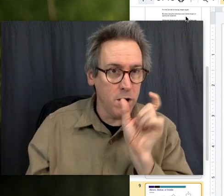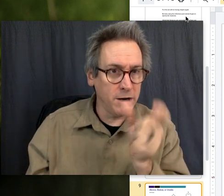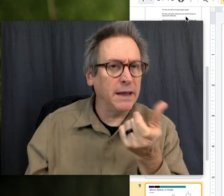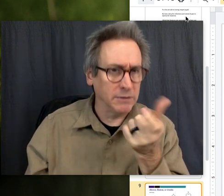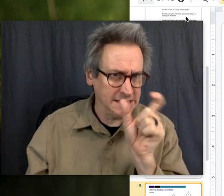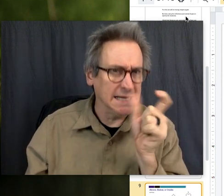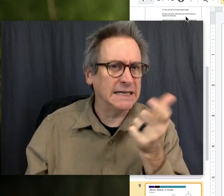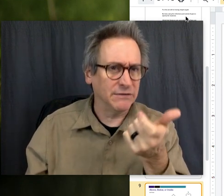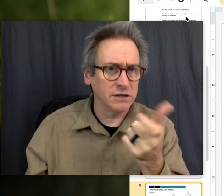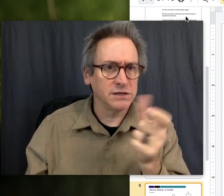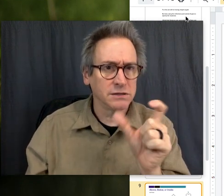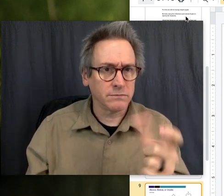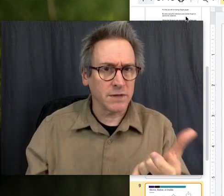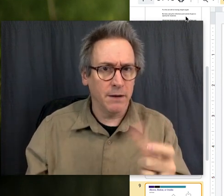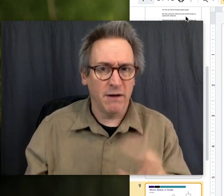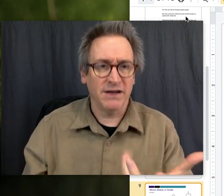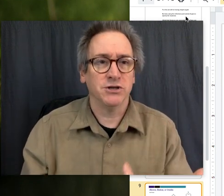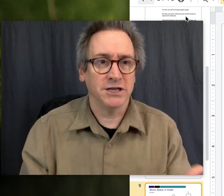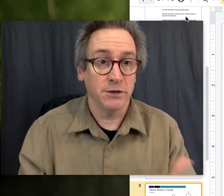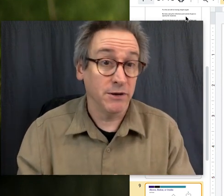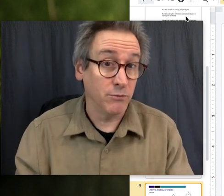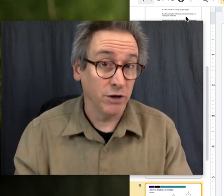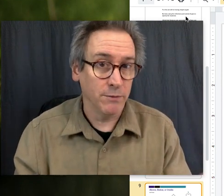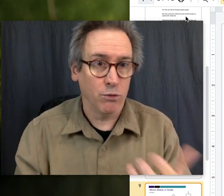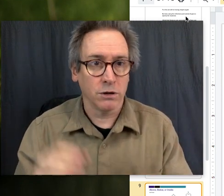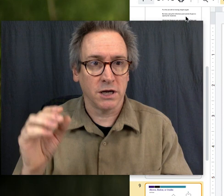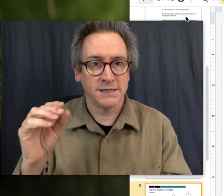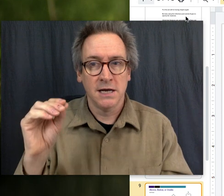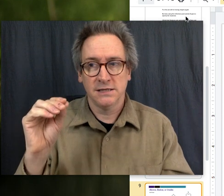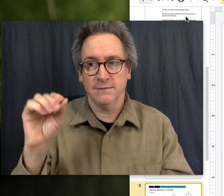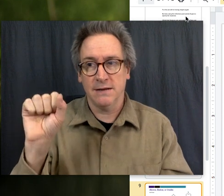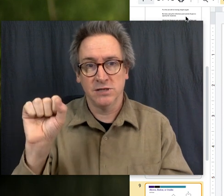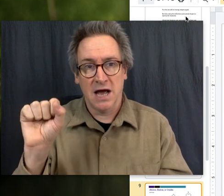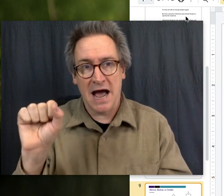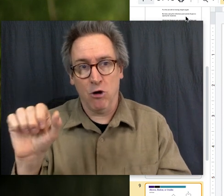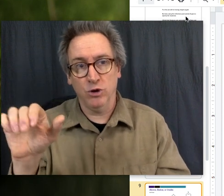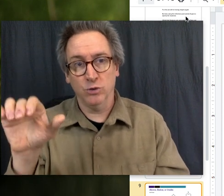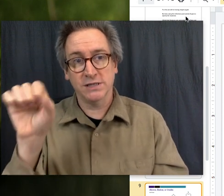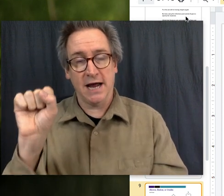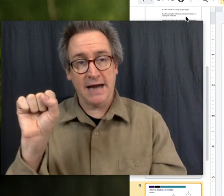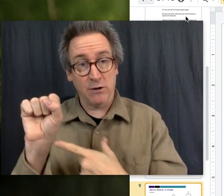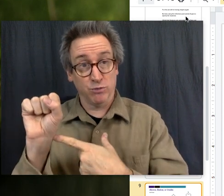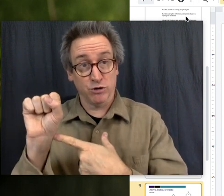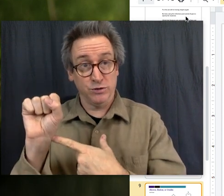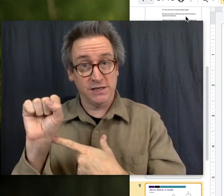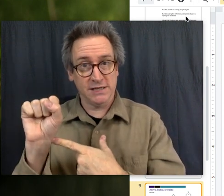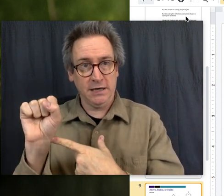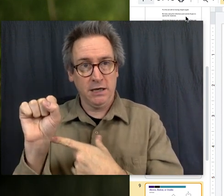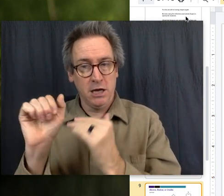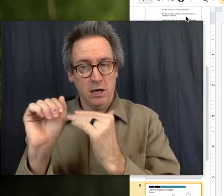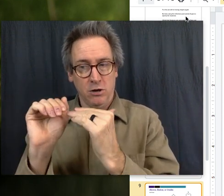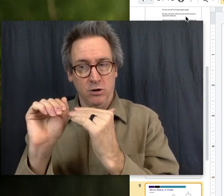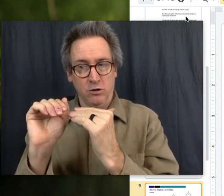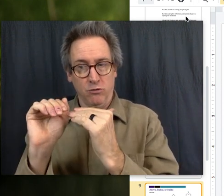you want to be able to see that difference. Eventually, it's going to become really important because sometimes how you sign, how you produce a